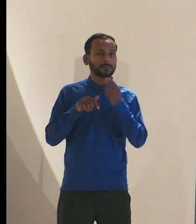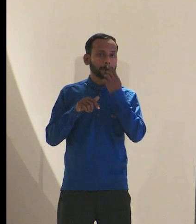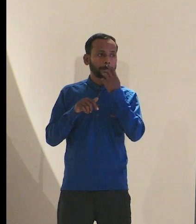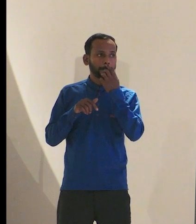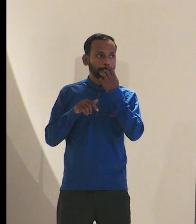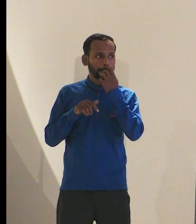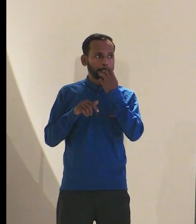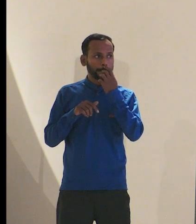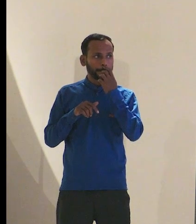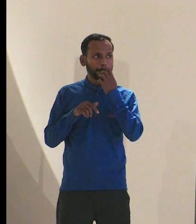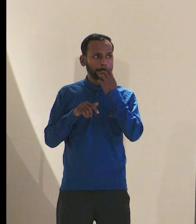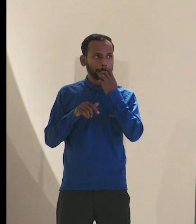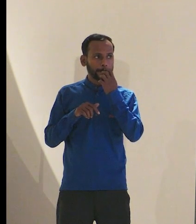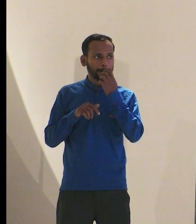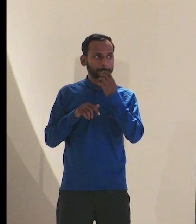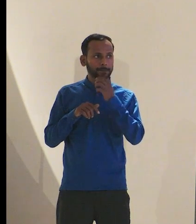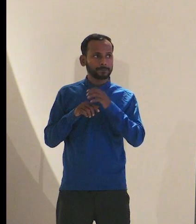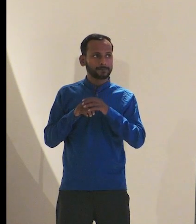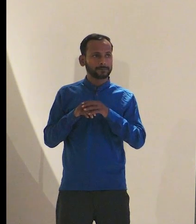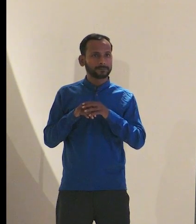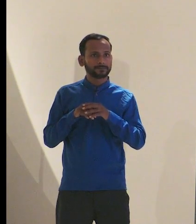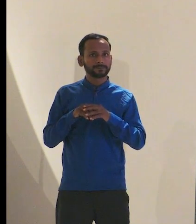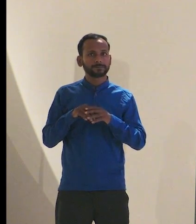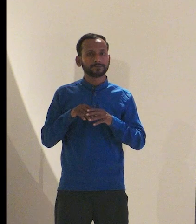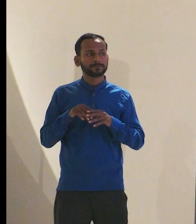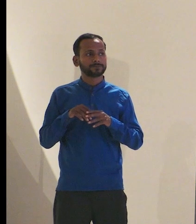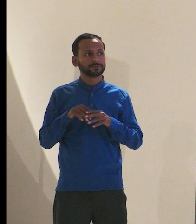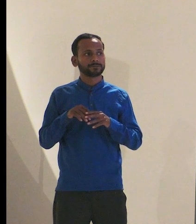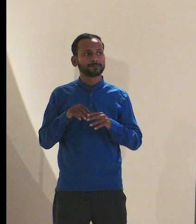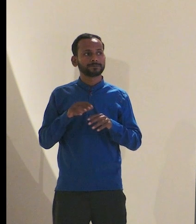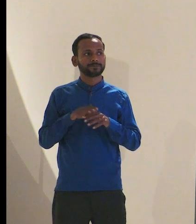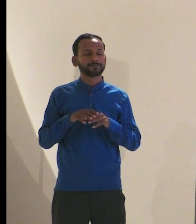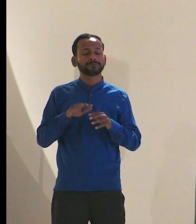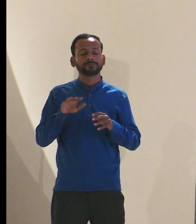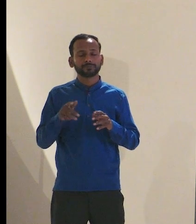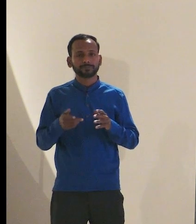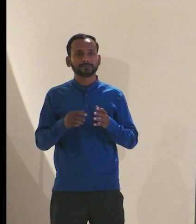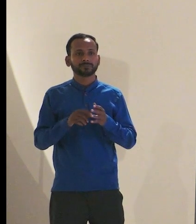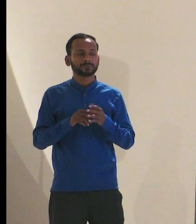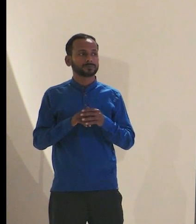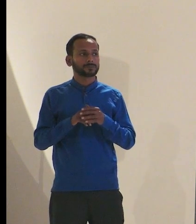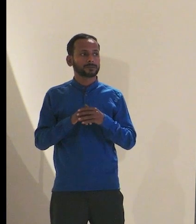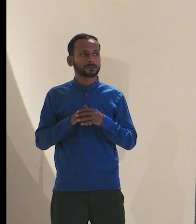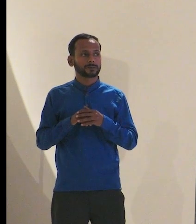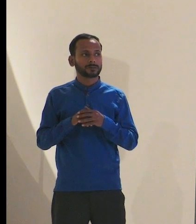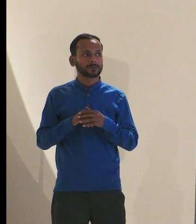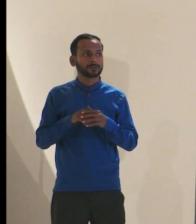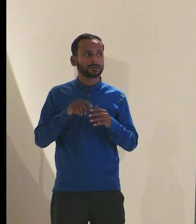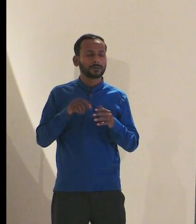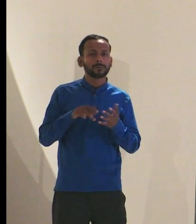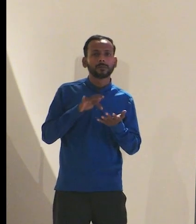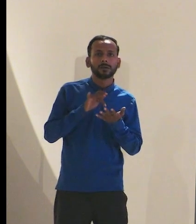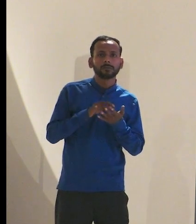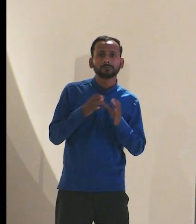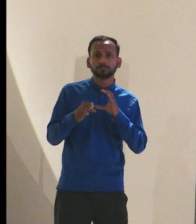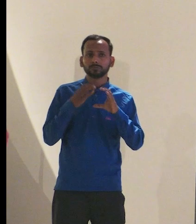done this, is to reimagine the Victoria Memorial Hall not merely as a museum but as a place for conversations, as a place for conversations